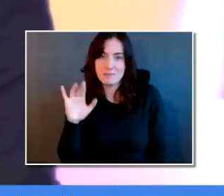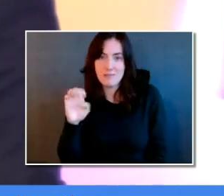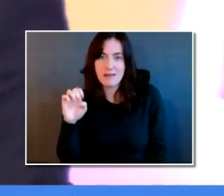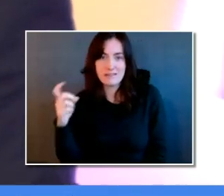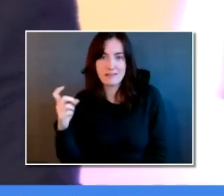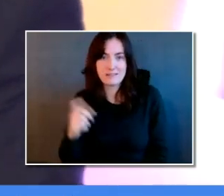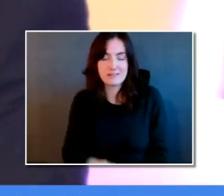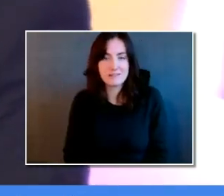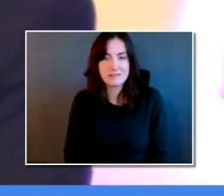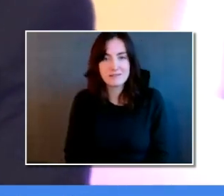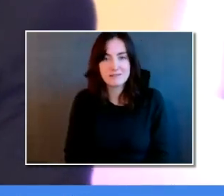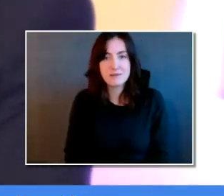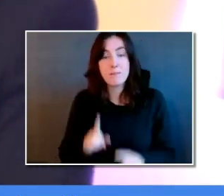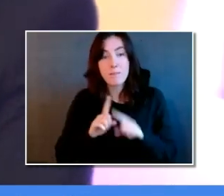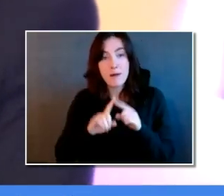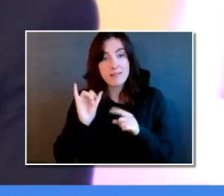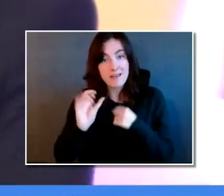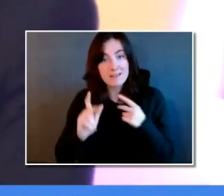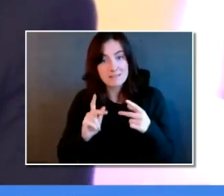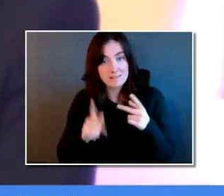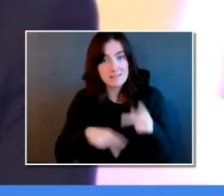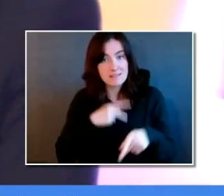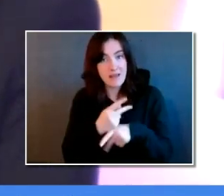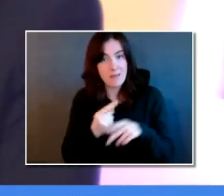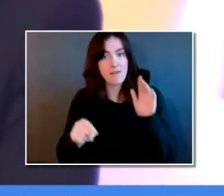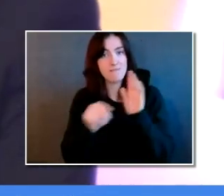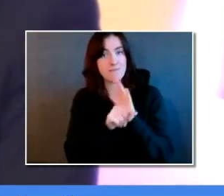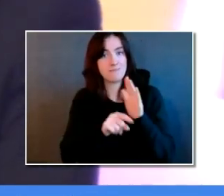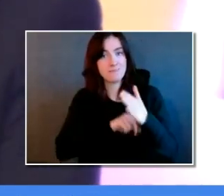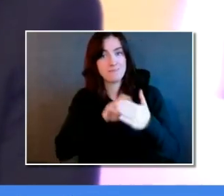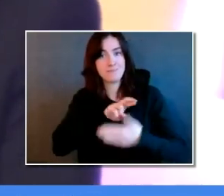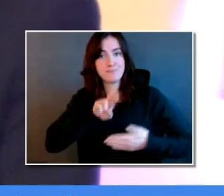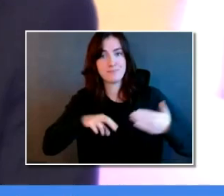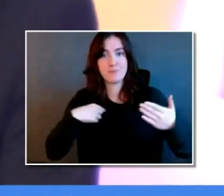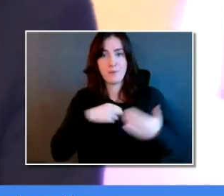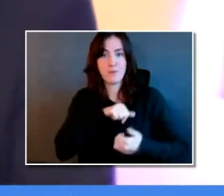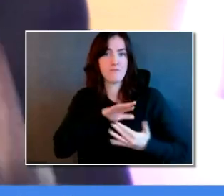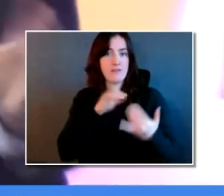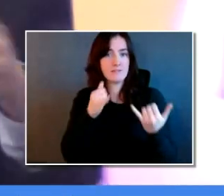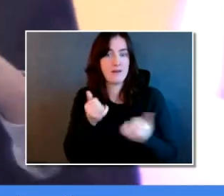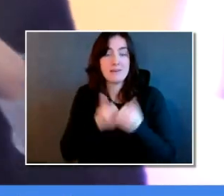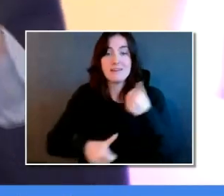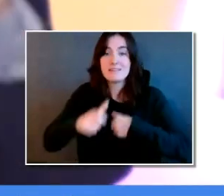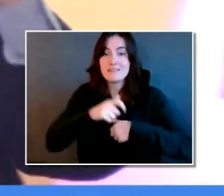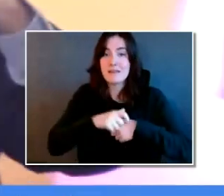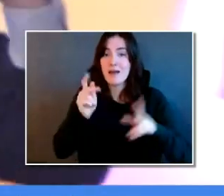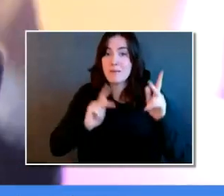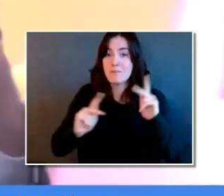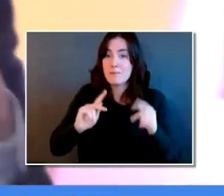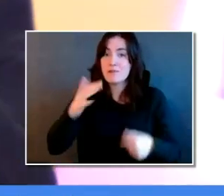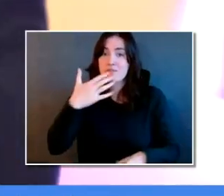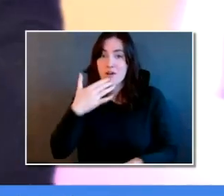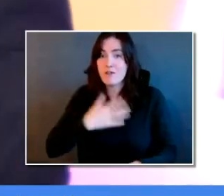But that's the kind of backlash that we face now. Anytime that folks of color or women of any color find themselves at the helm